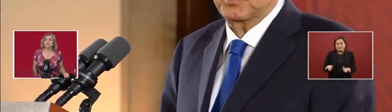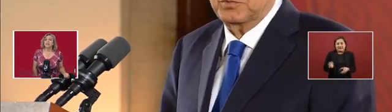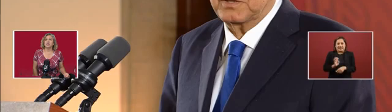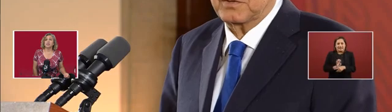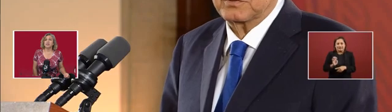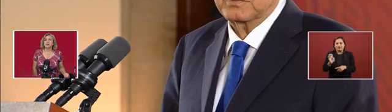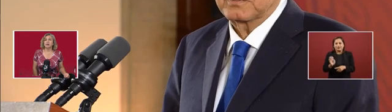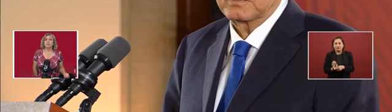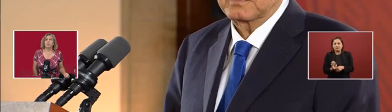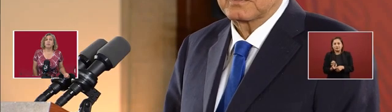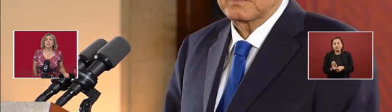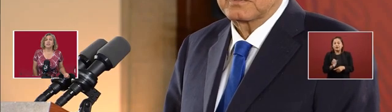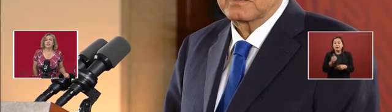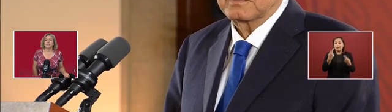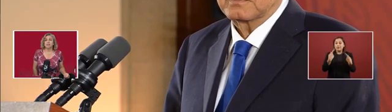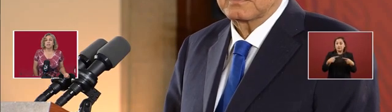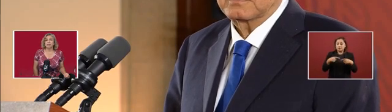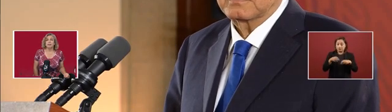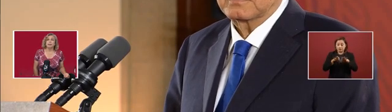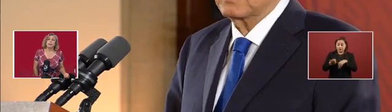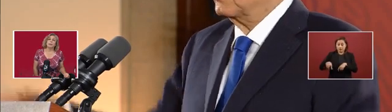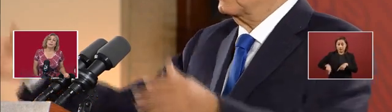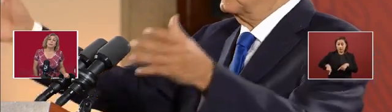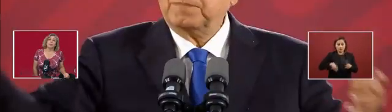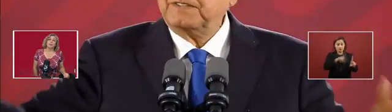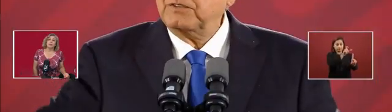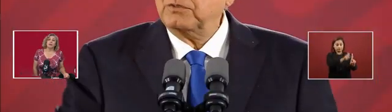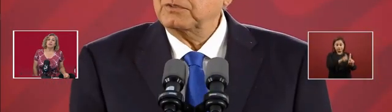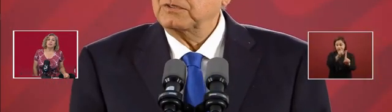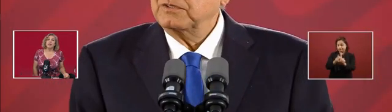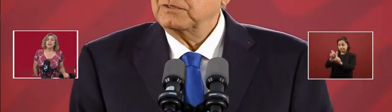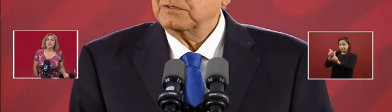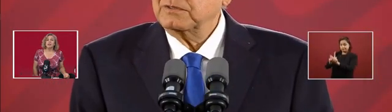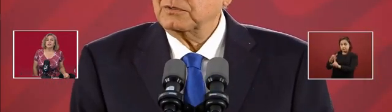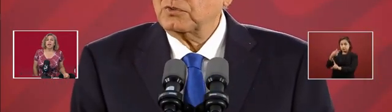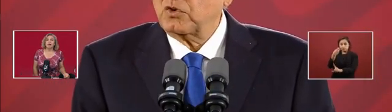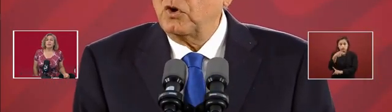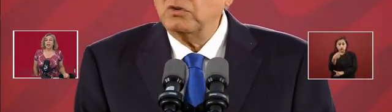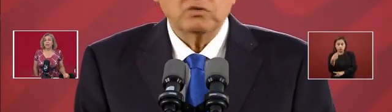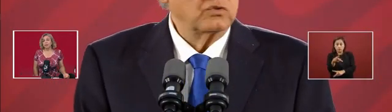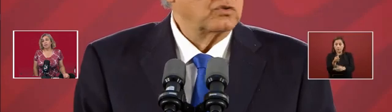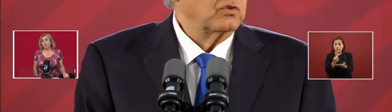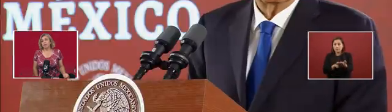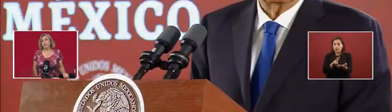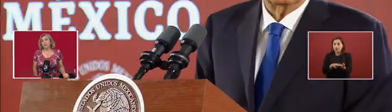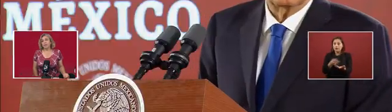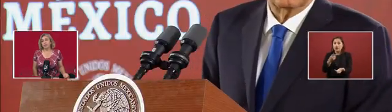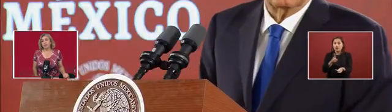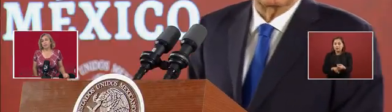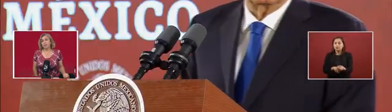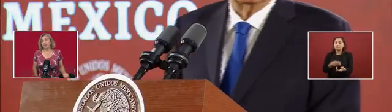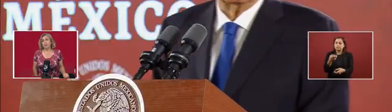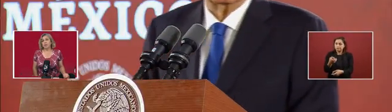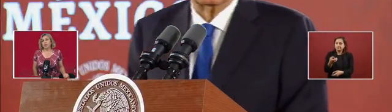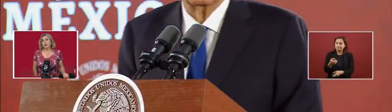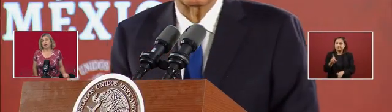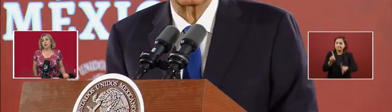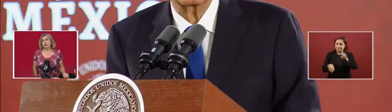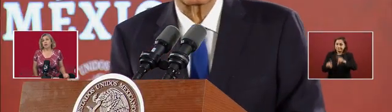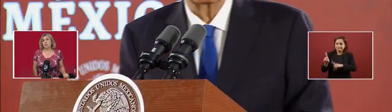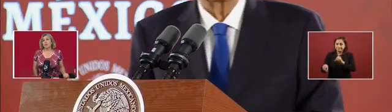activos. workers, Una and empresa que quizás it's a se envejezca, company una that might empresa donde el be sindicato older, termine where the dividiéndose y una empresa donde la union, mitad,